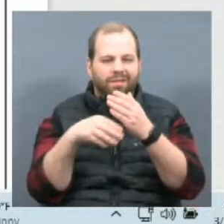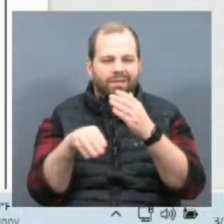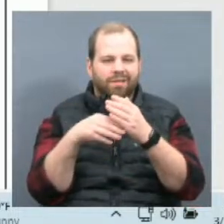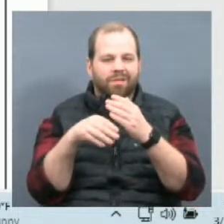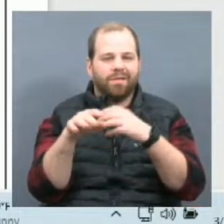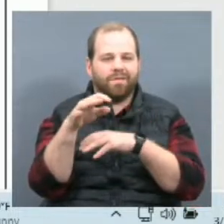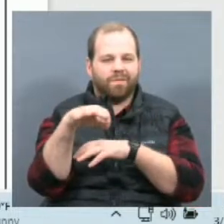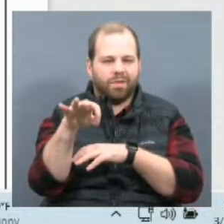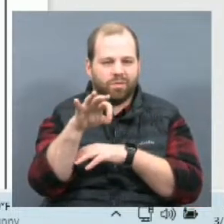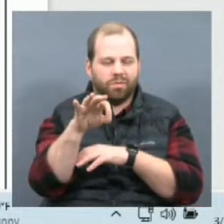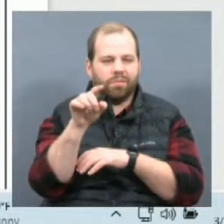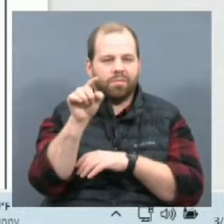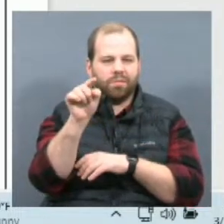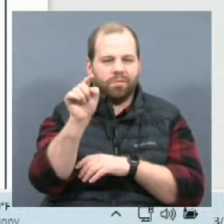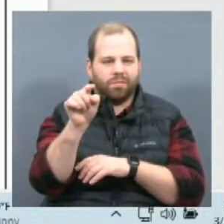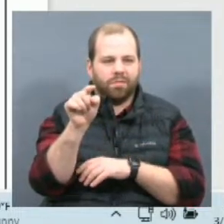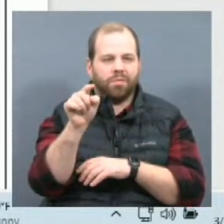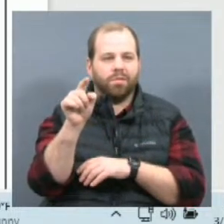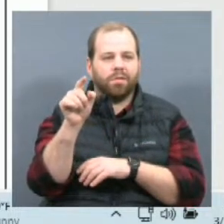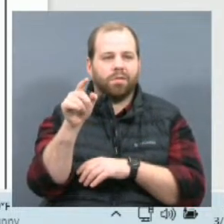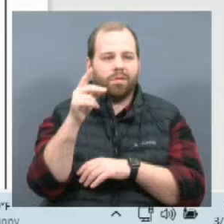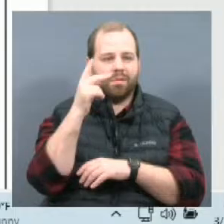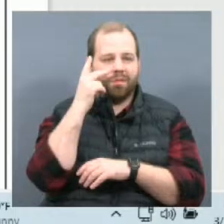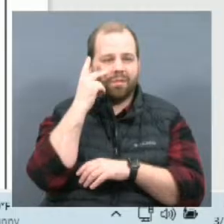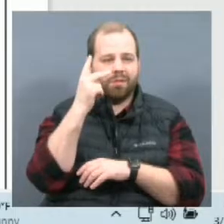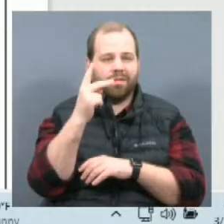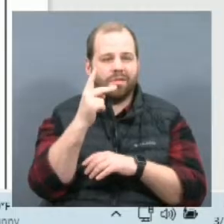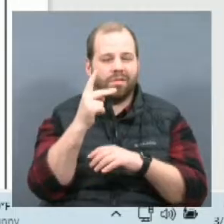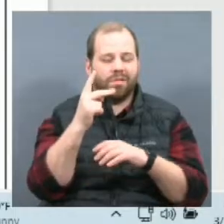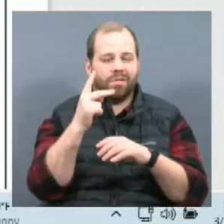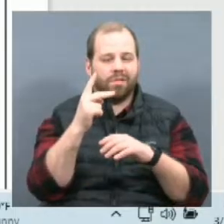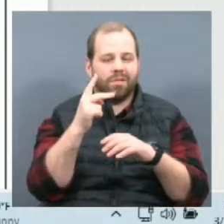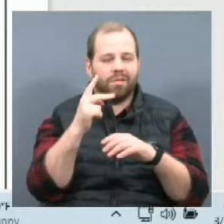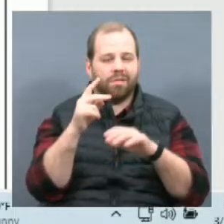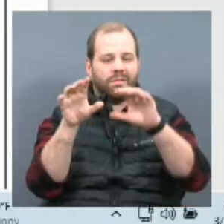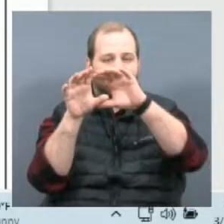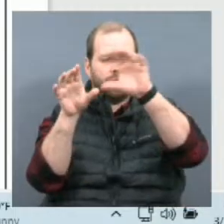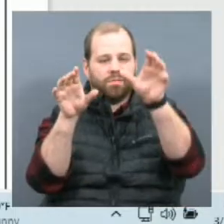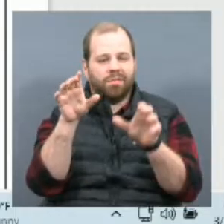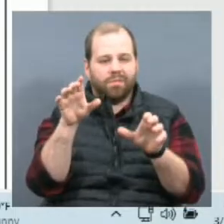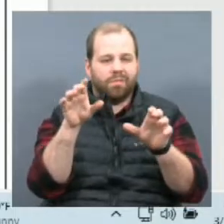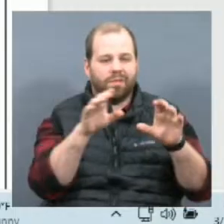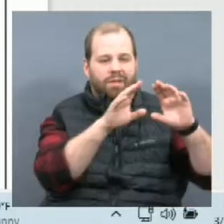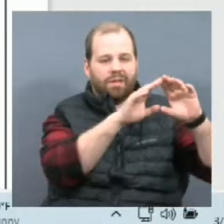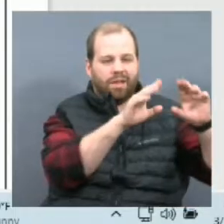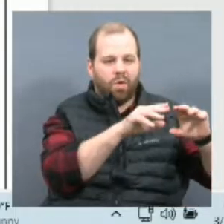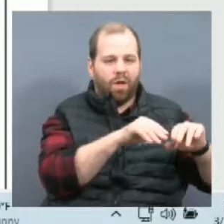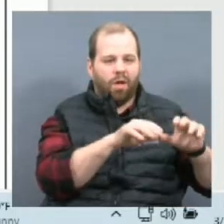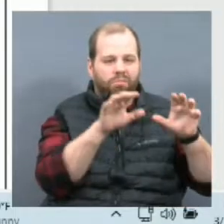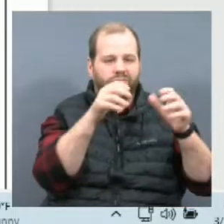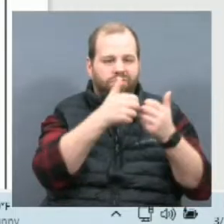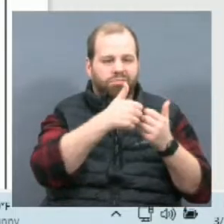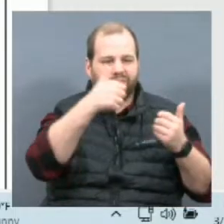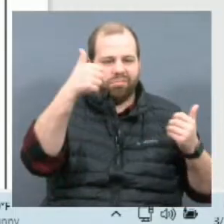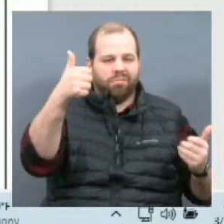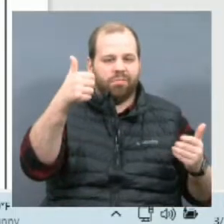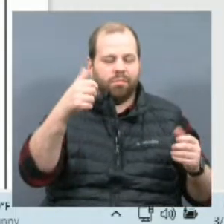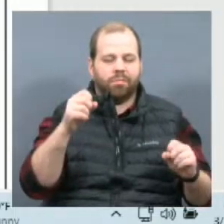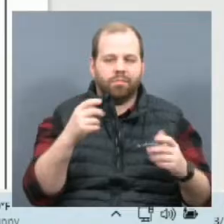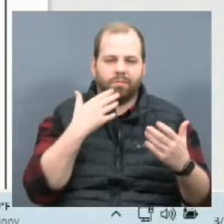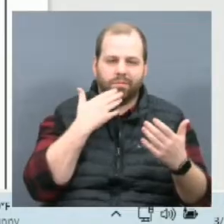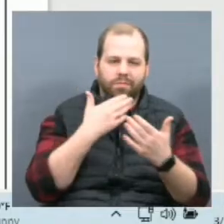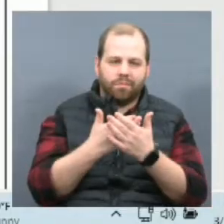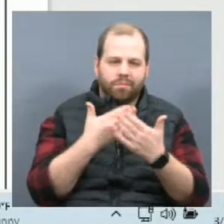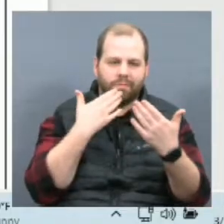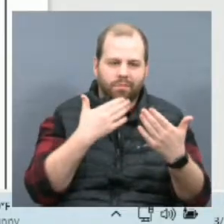property, and that's how the houses. You can see the houses. They're really far apart from the. Yes, sir. Fantastic.